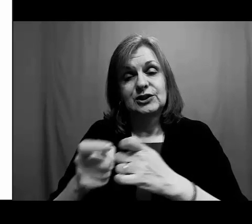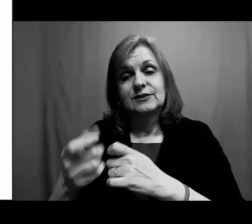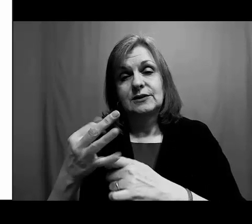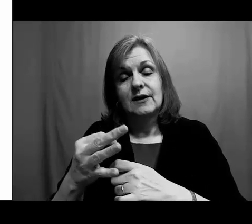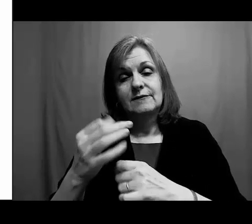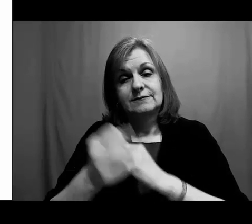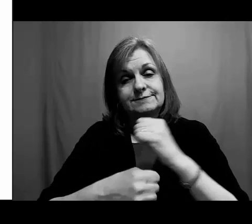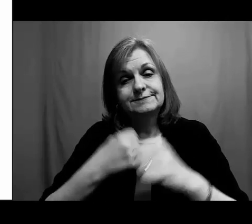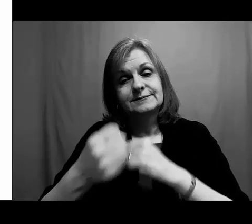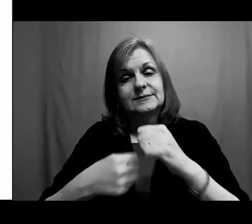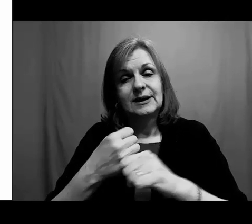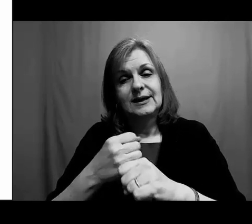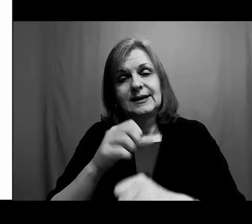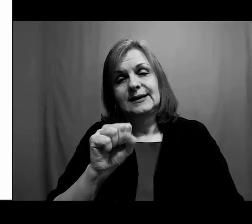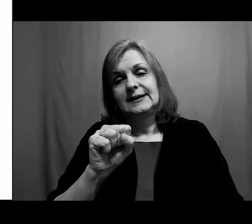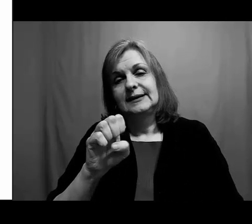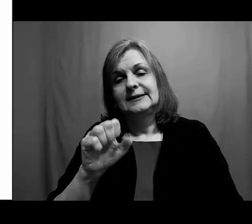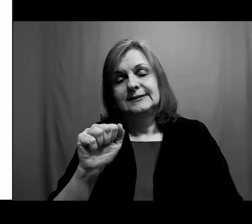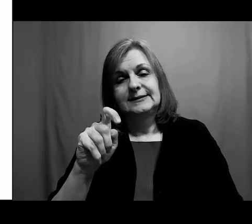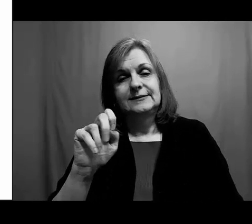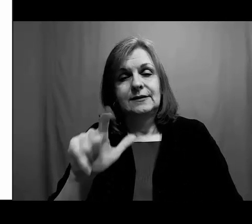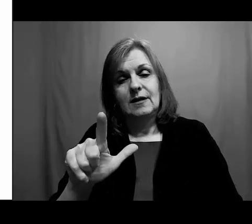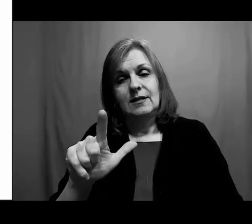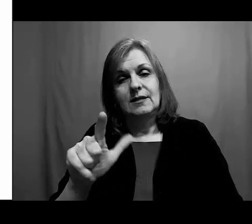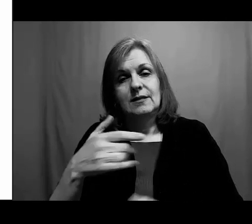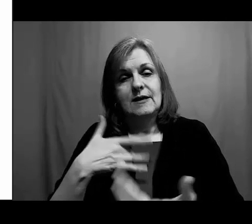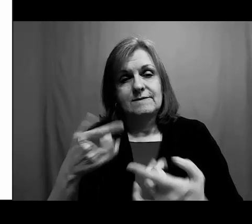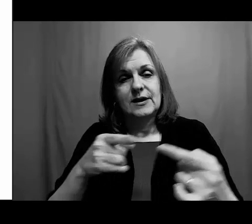changes in seasonal events.